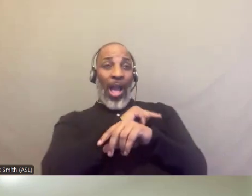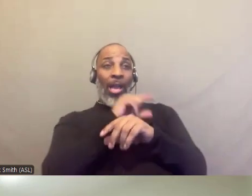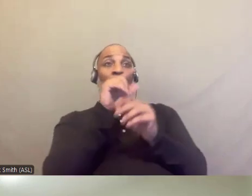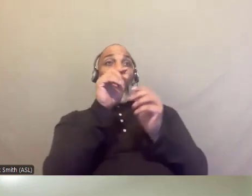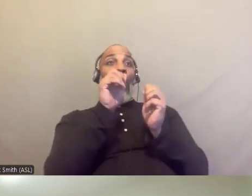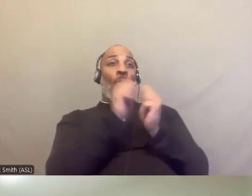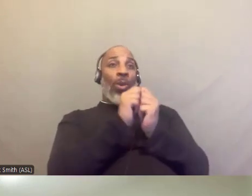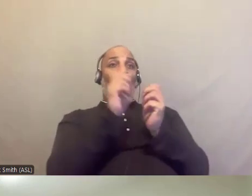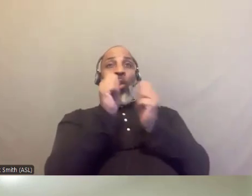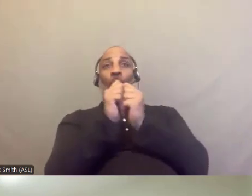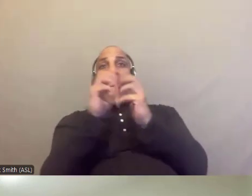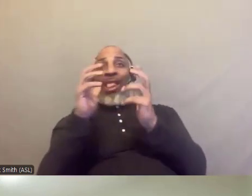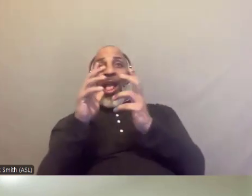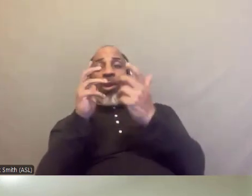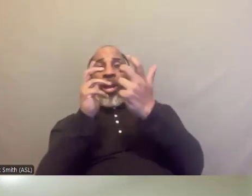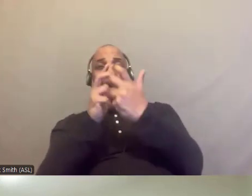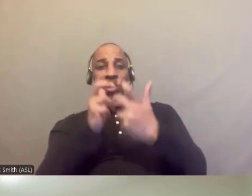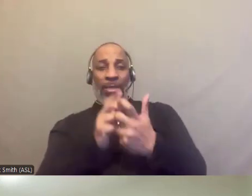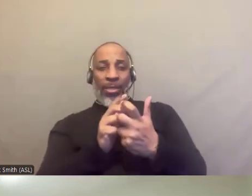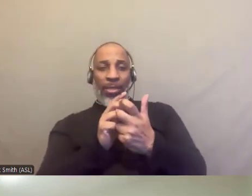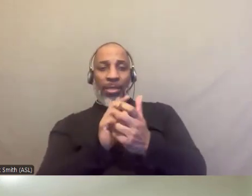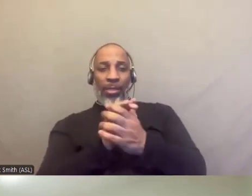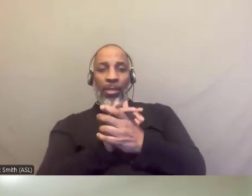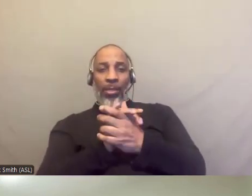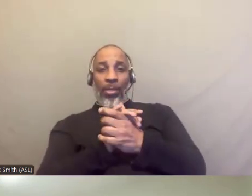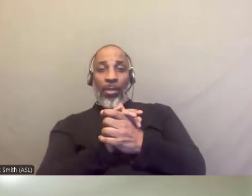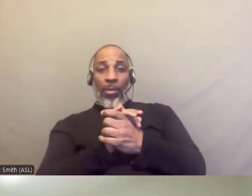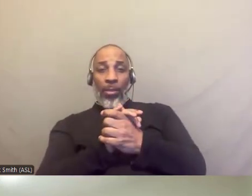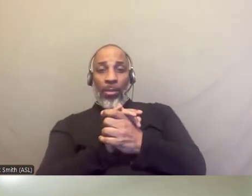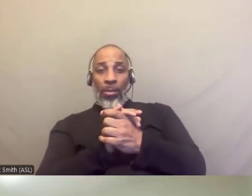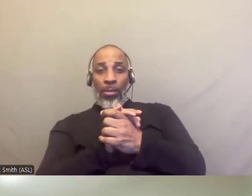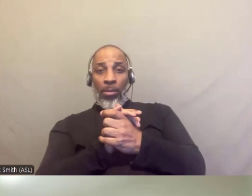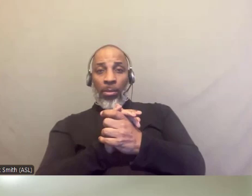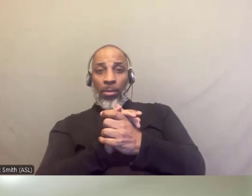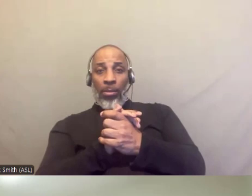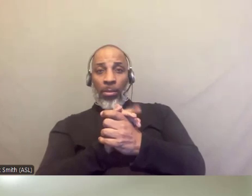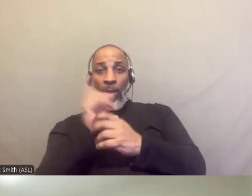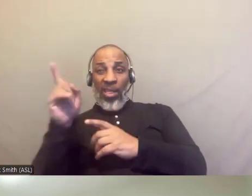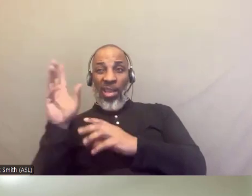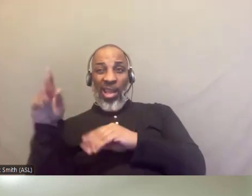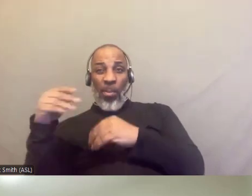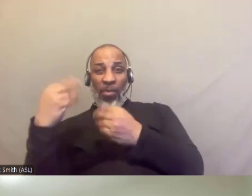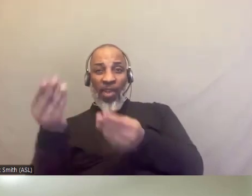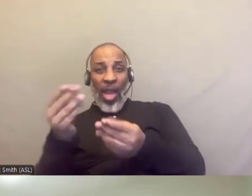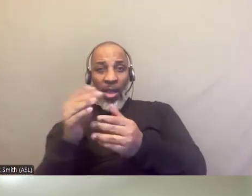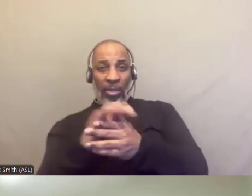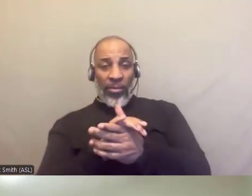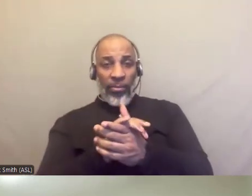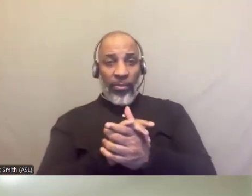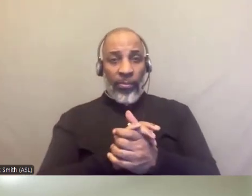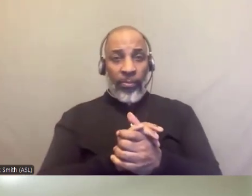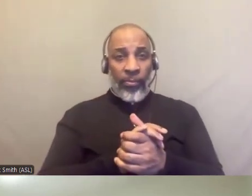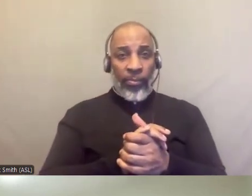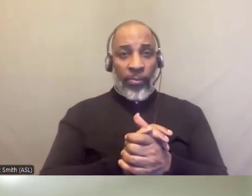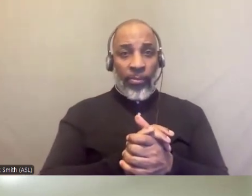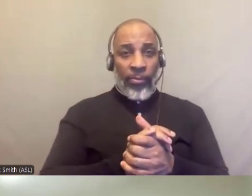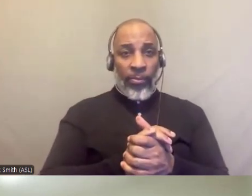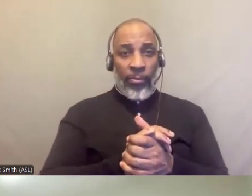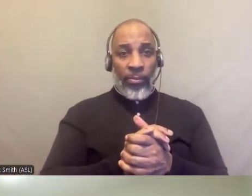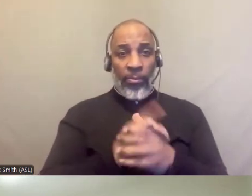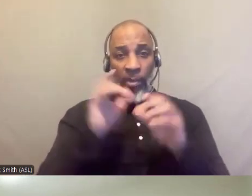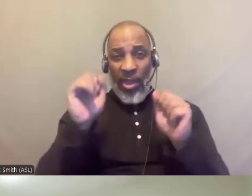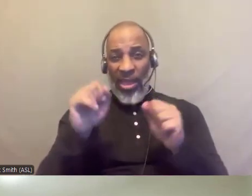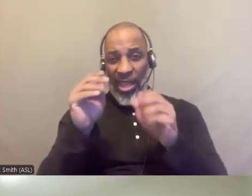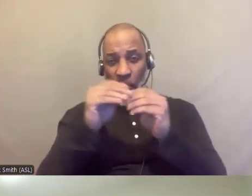reasonable accommodation, begs the question, is there an accommodation that this employer can provide? So this is yes or no, or need